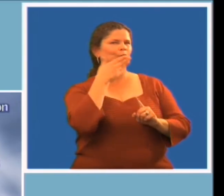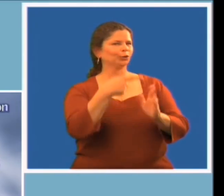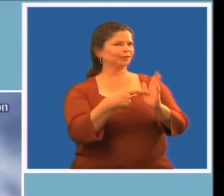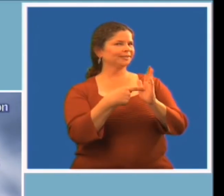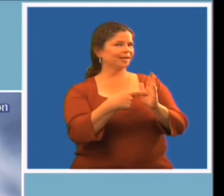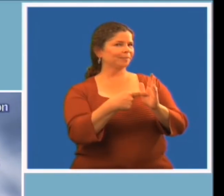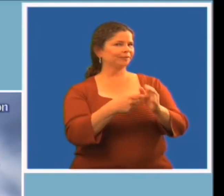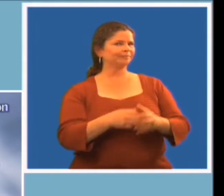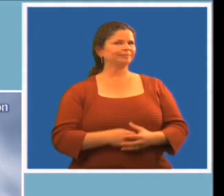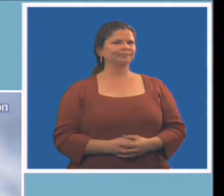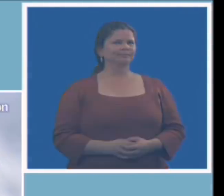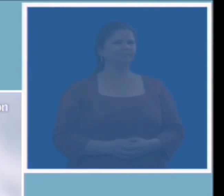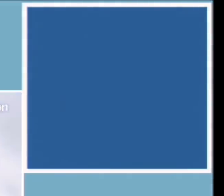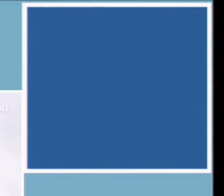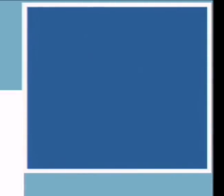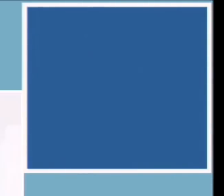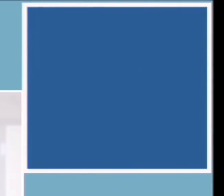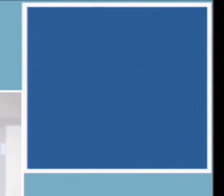good example.